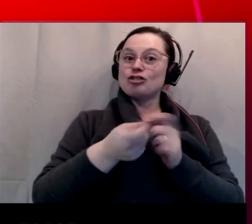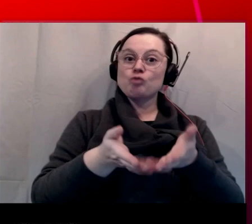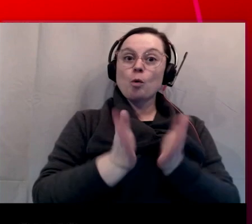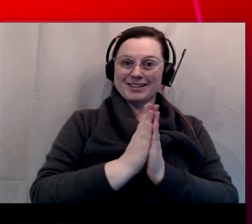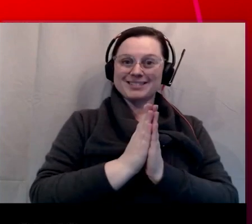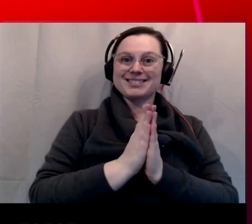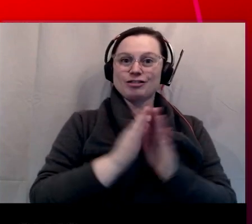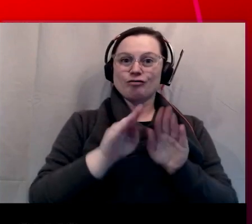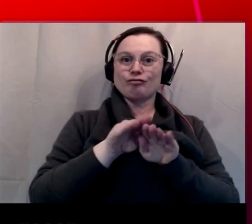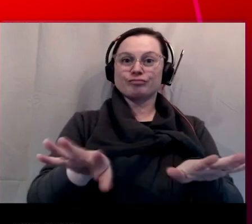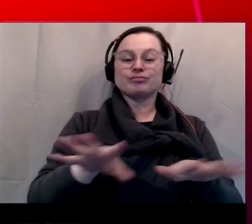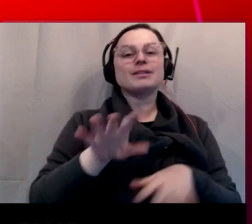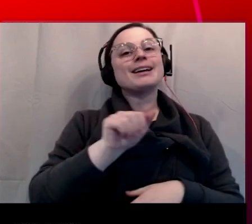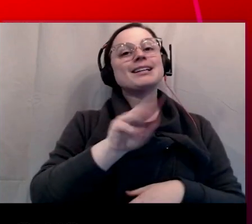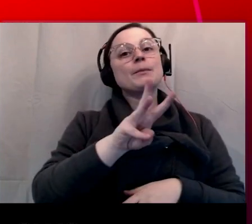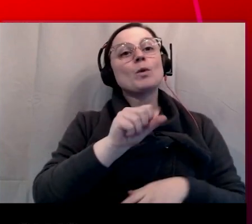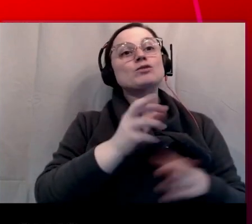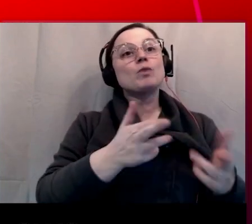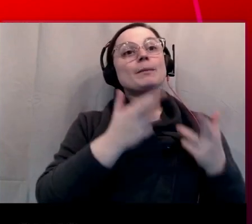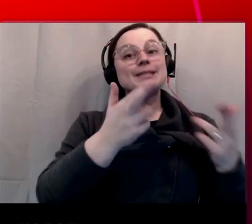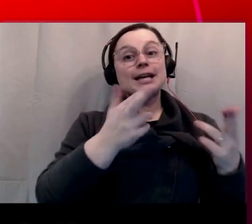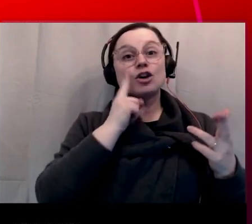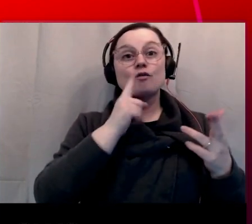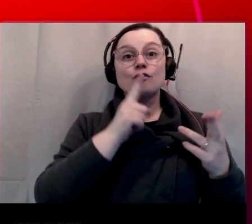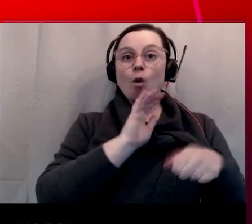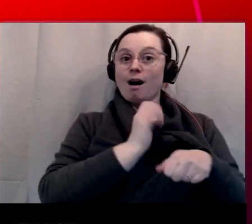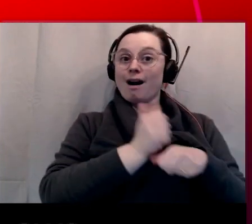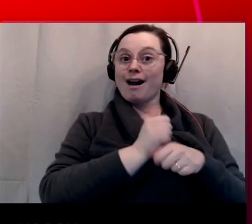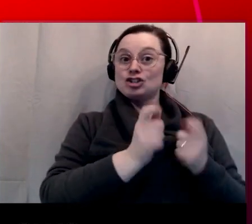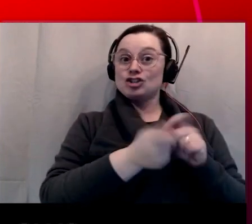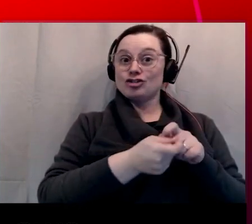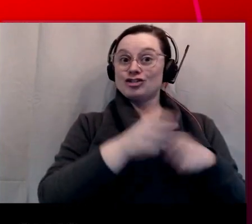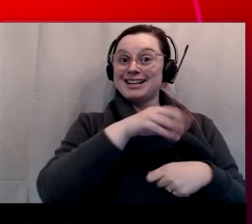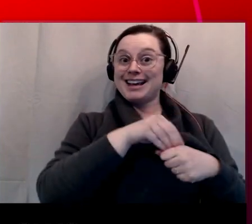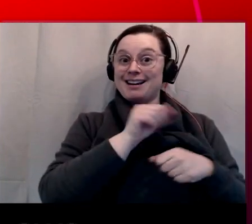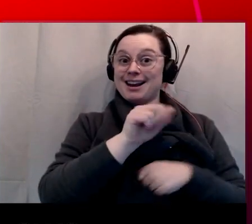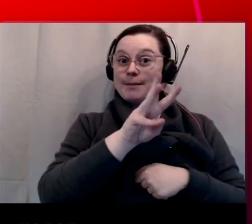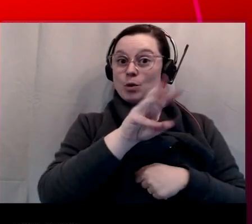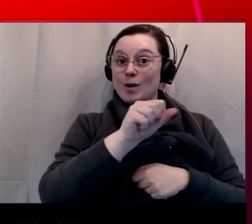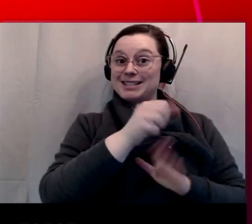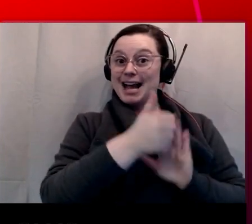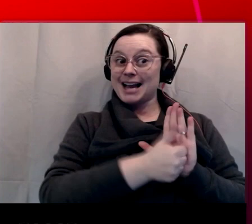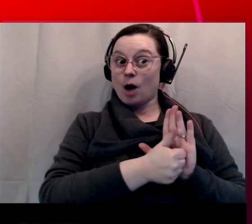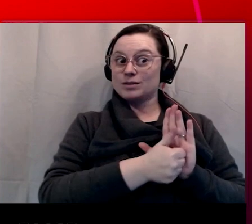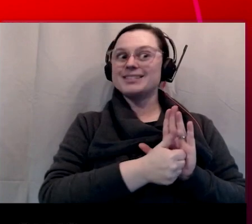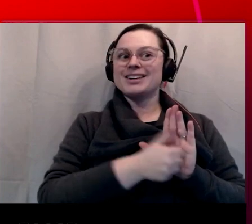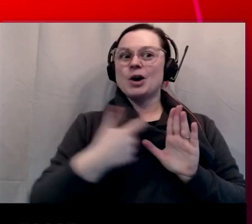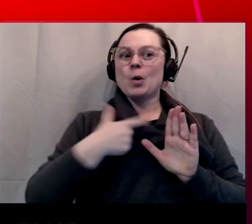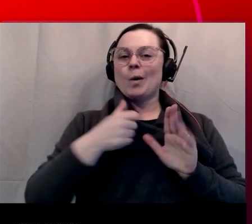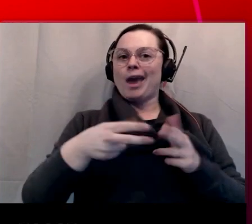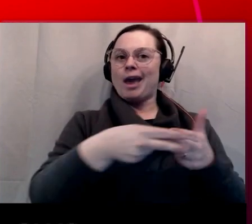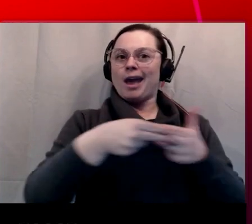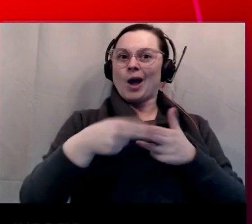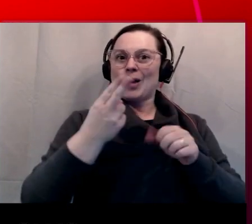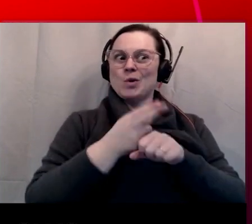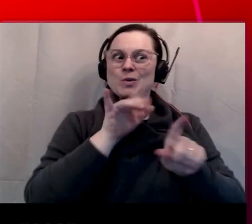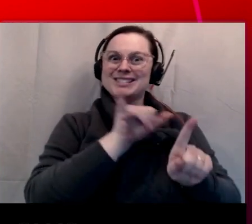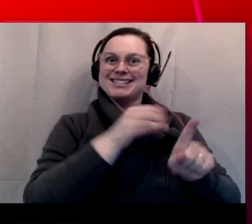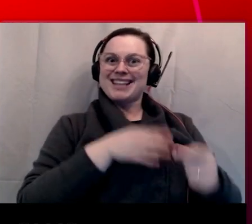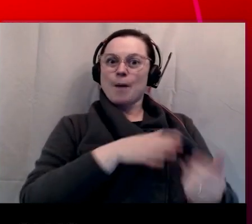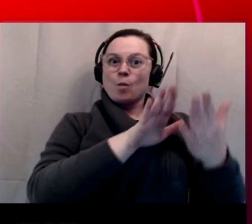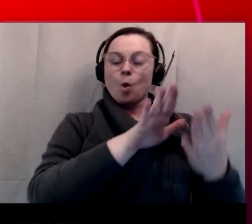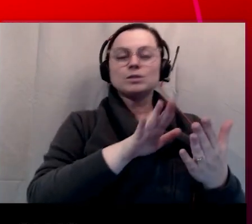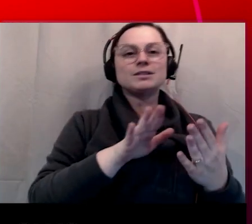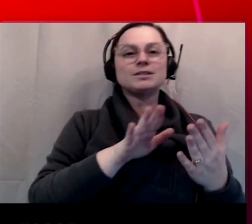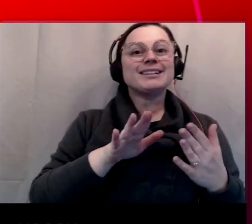is the AWS recommended way of implementing changes within your AWS accounts. And that's how we do it. And this is a fundamental shift from anything